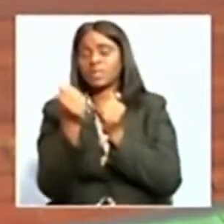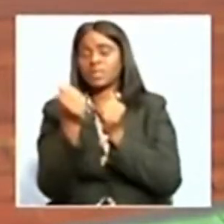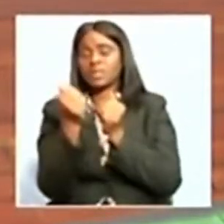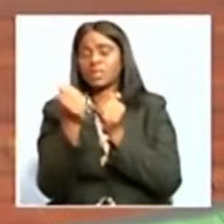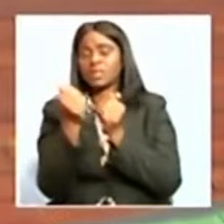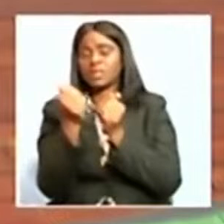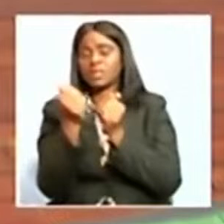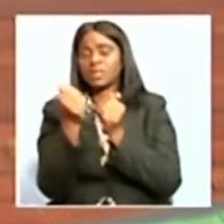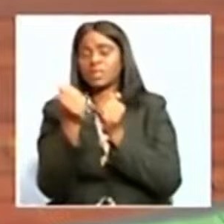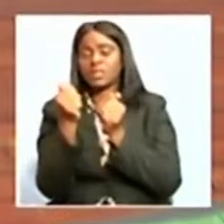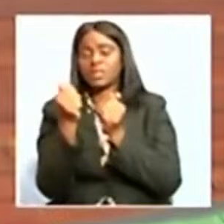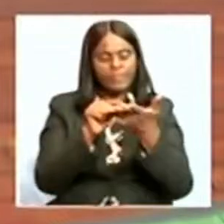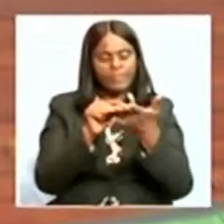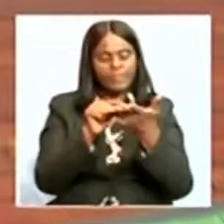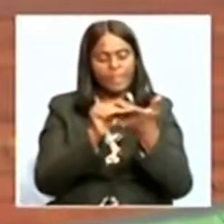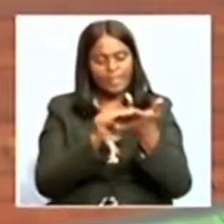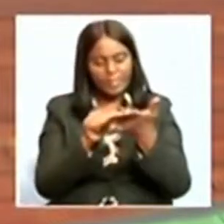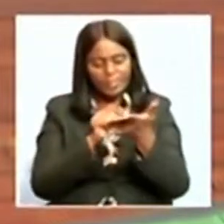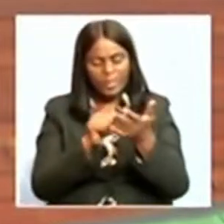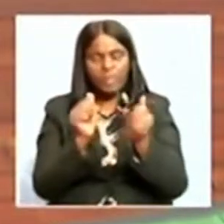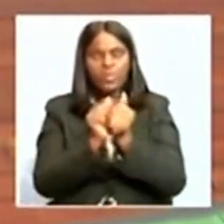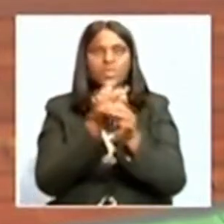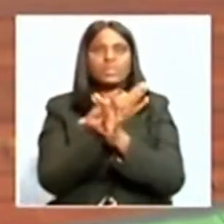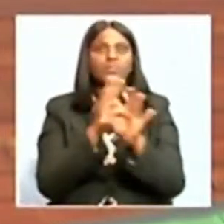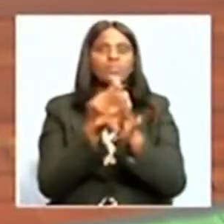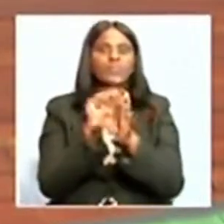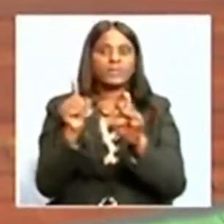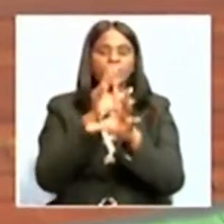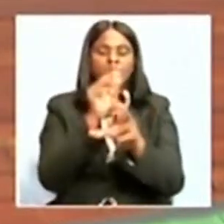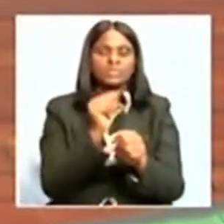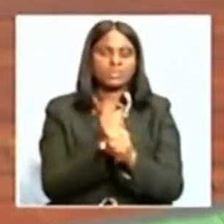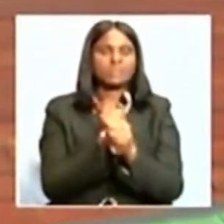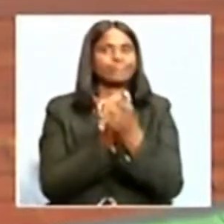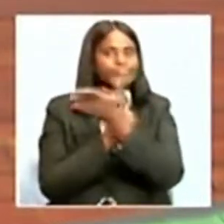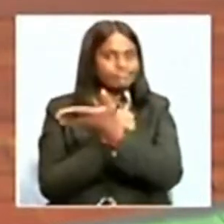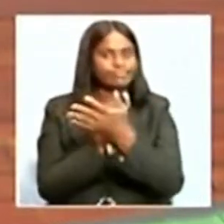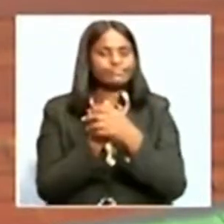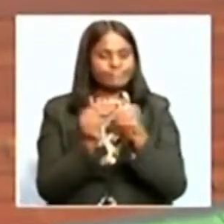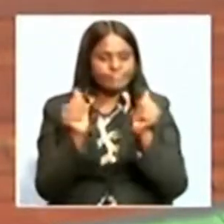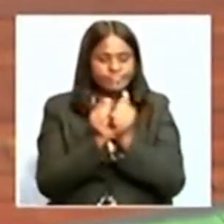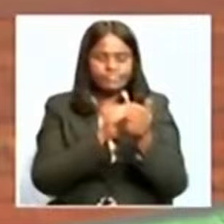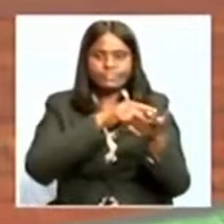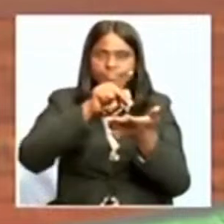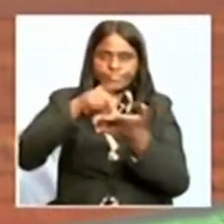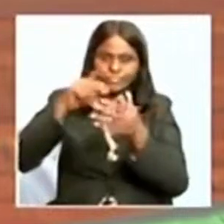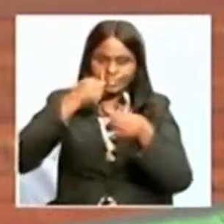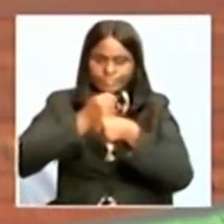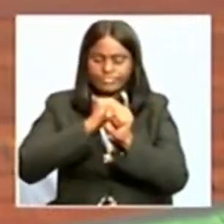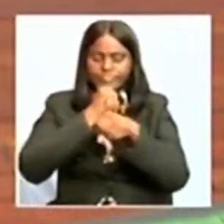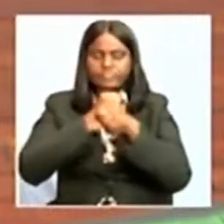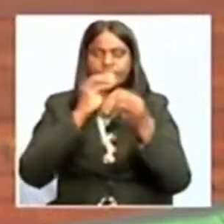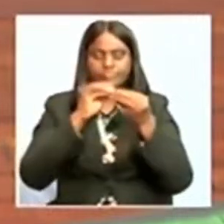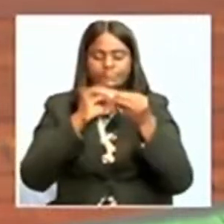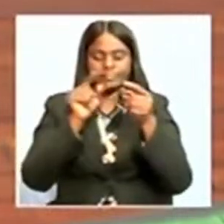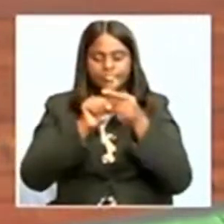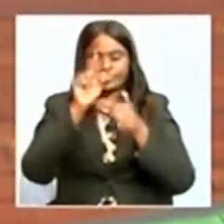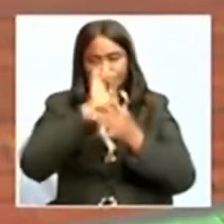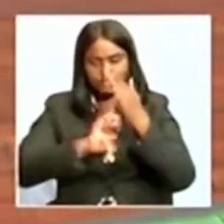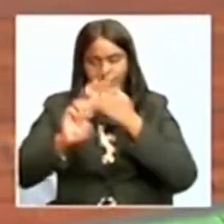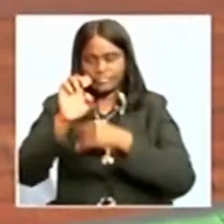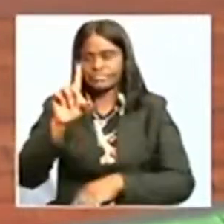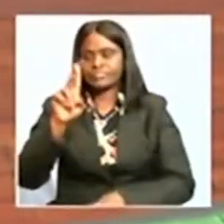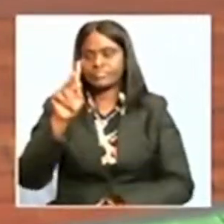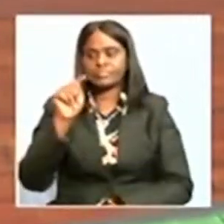sold, bets, including free bets, received, and payments made, and excise duty paid